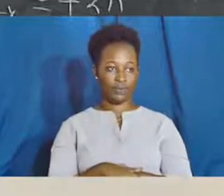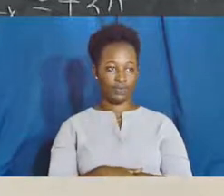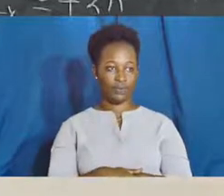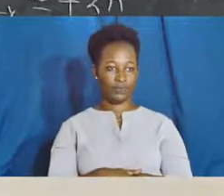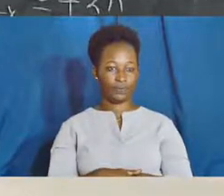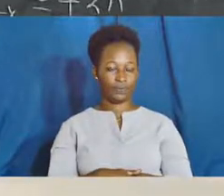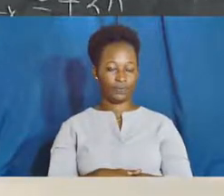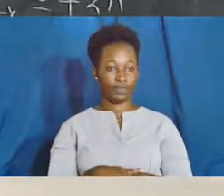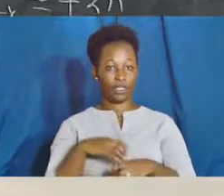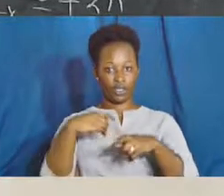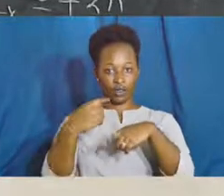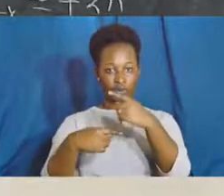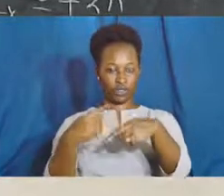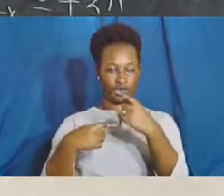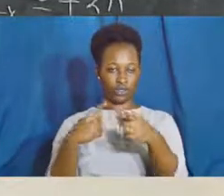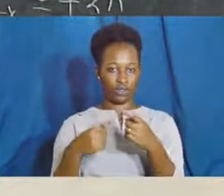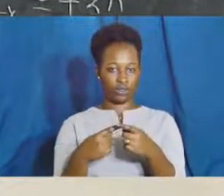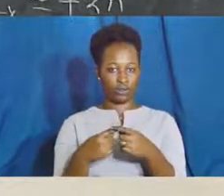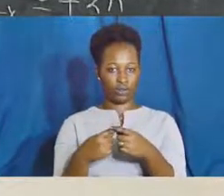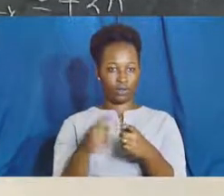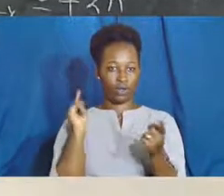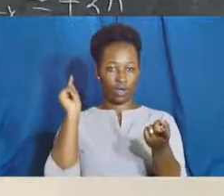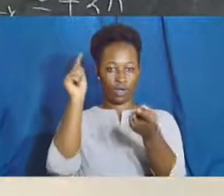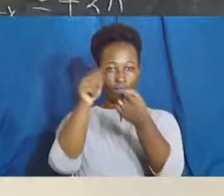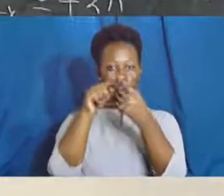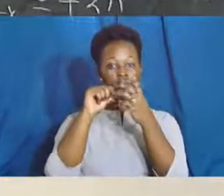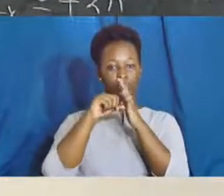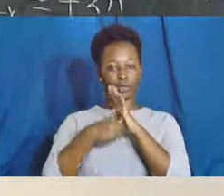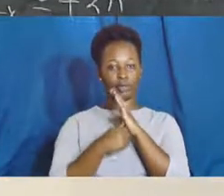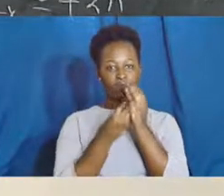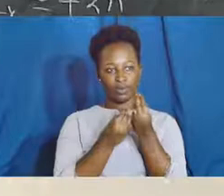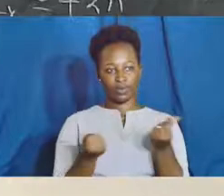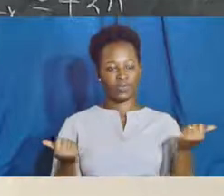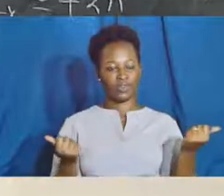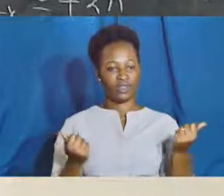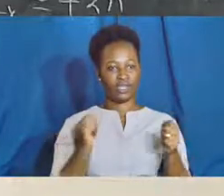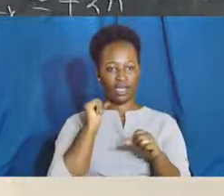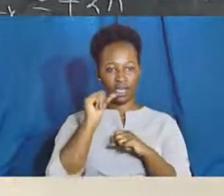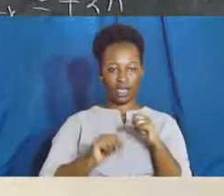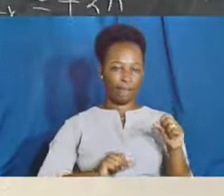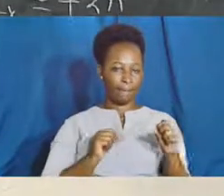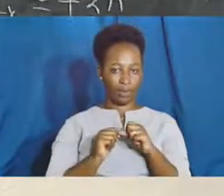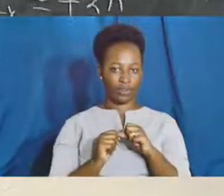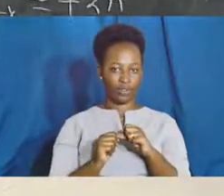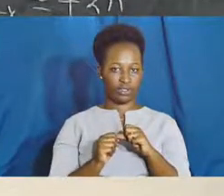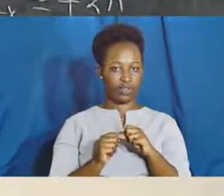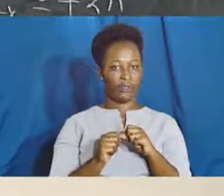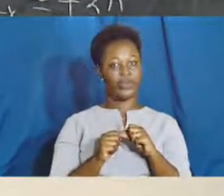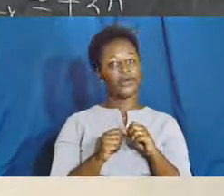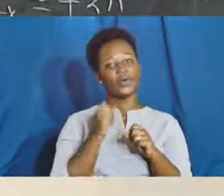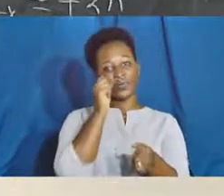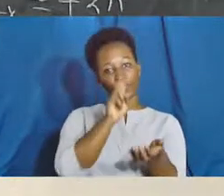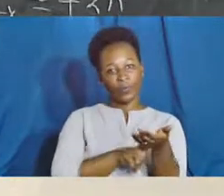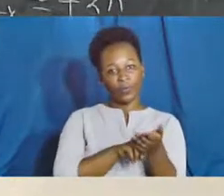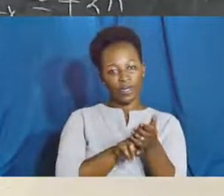the continuation up to the problem solving about the application, the real application of